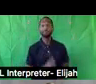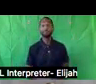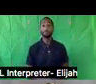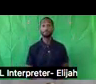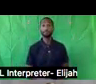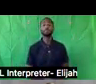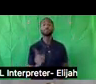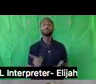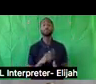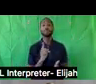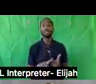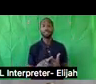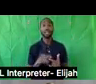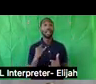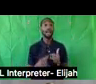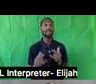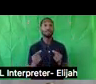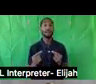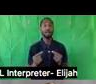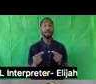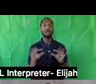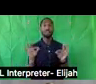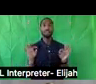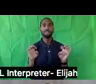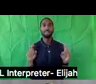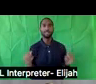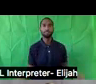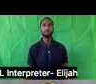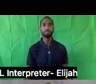And then lastly, into your feet.